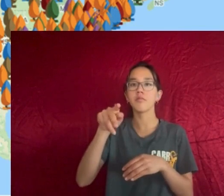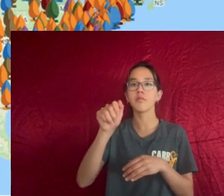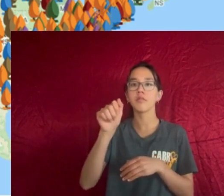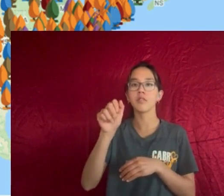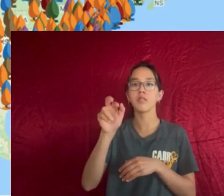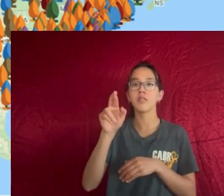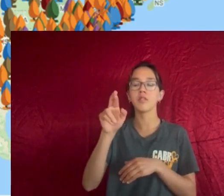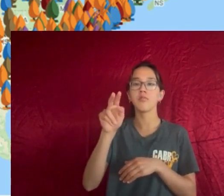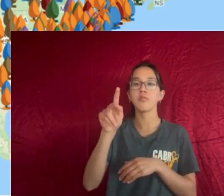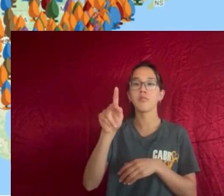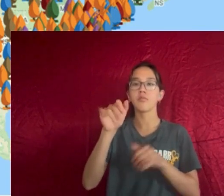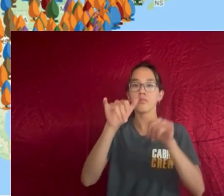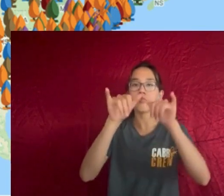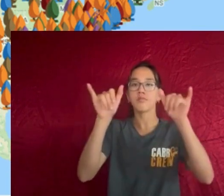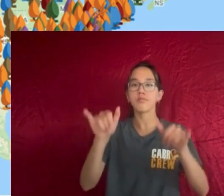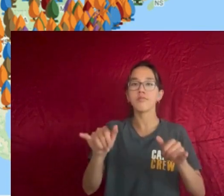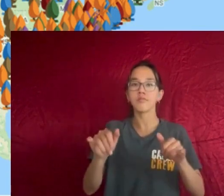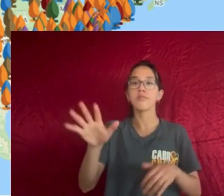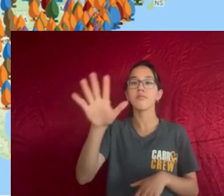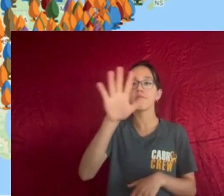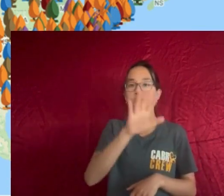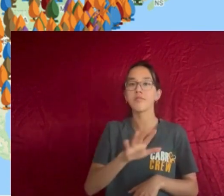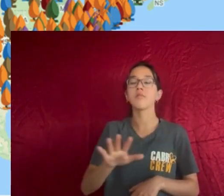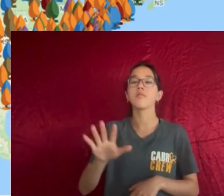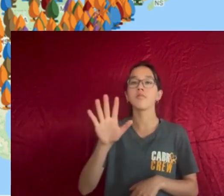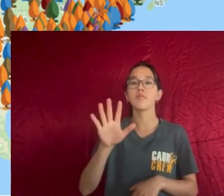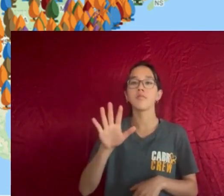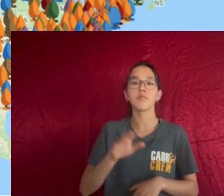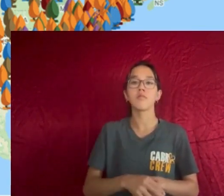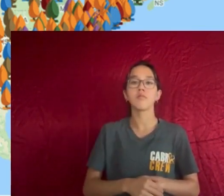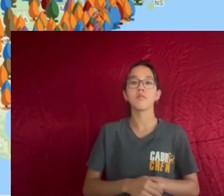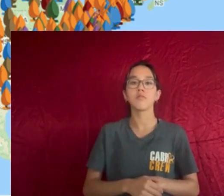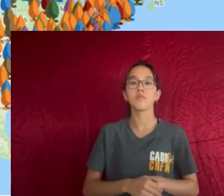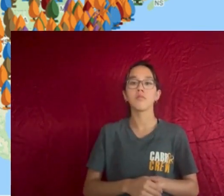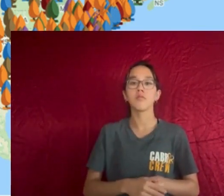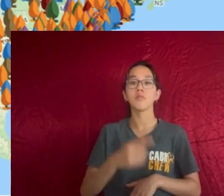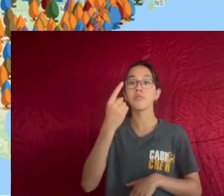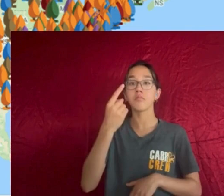423 national parks in the national park system.